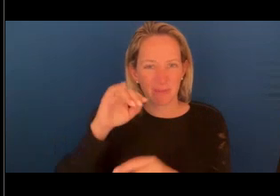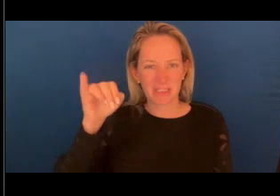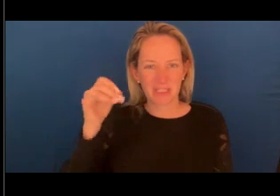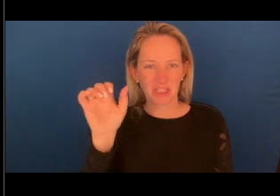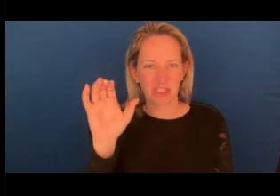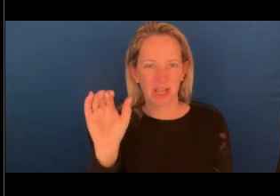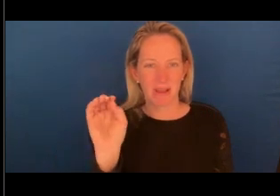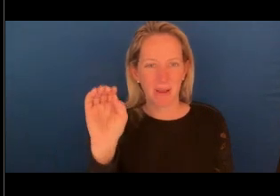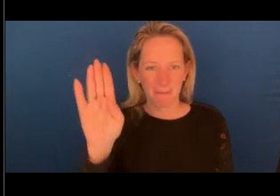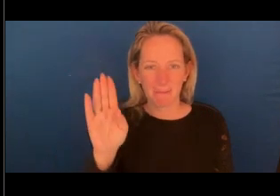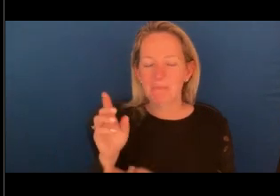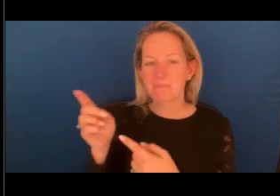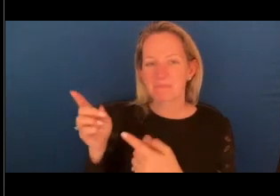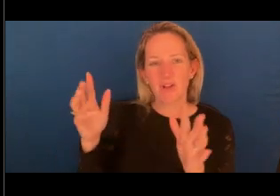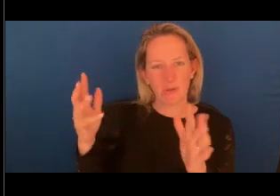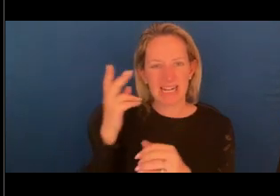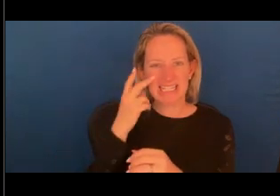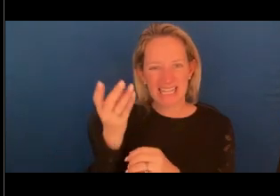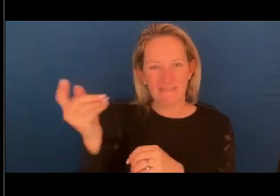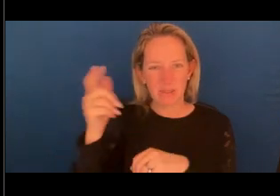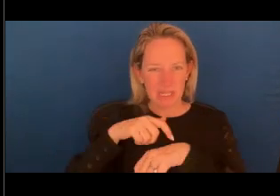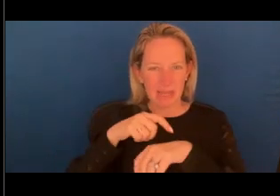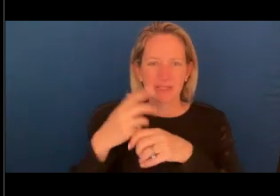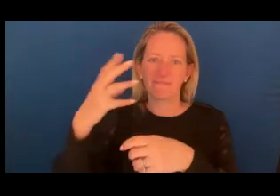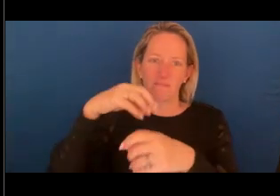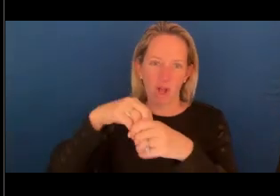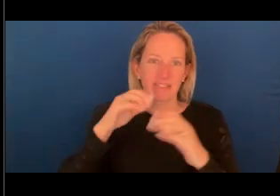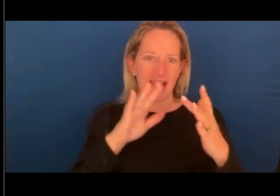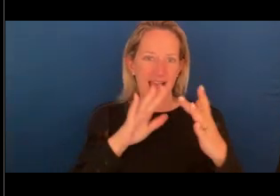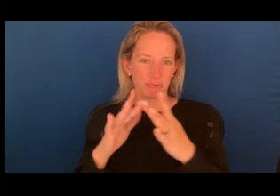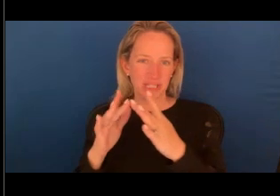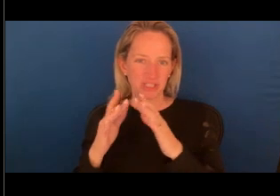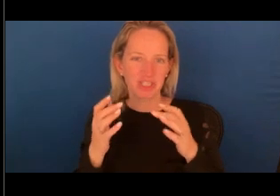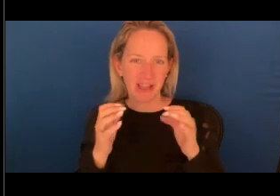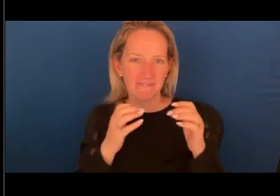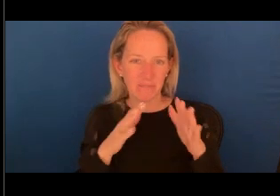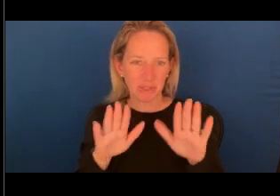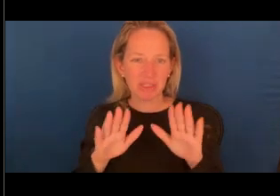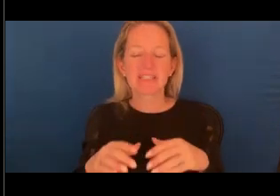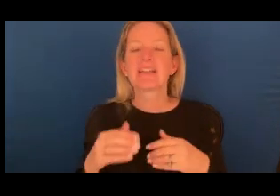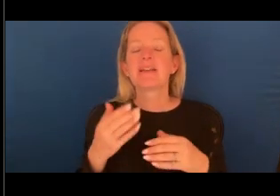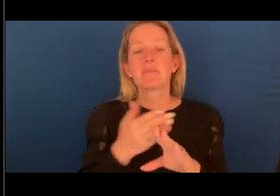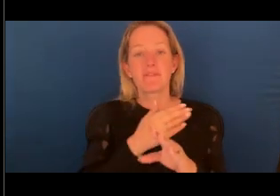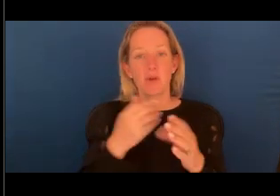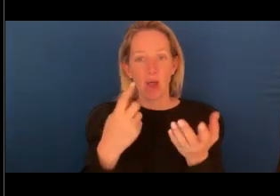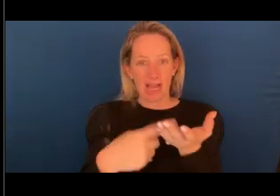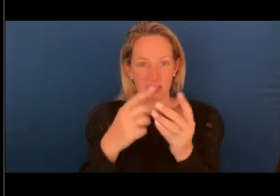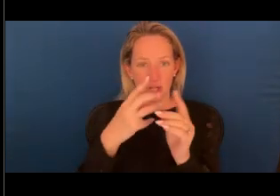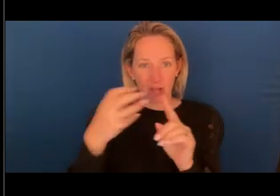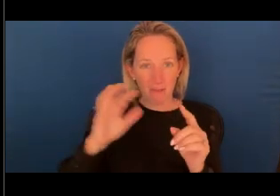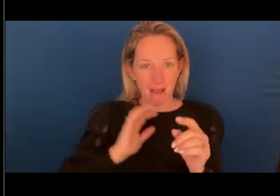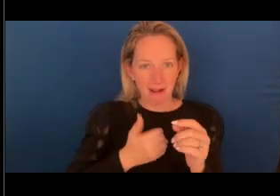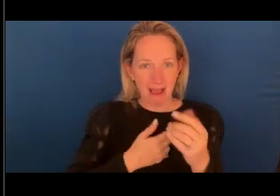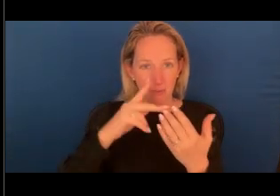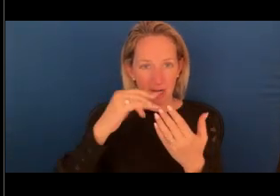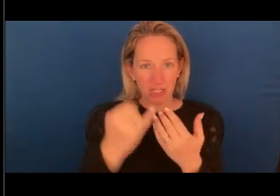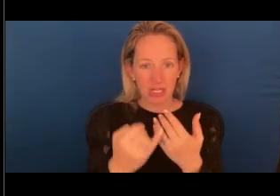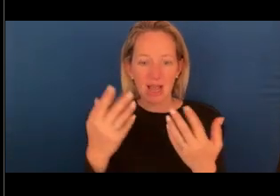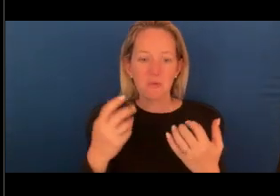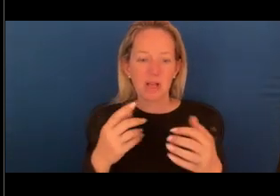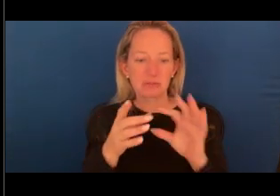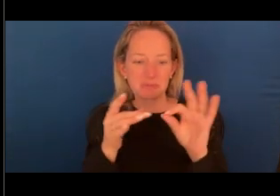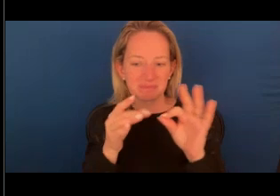of these, who's really involved with our outreach efforts. Before I talk about our project, I just want to say it's really great and cool for me to